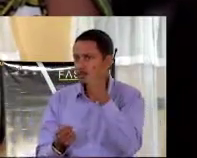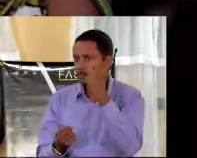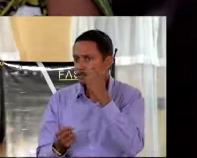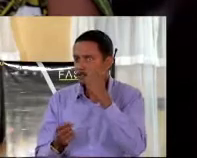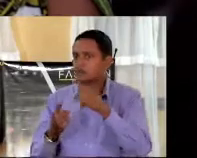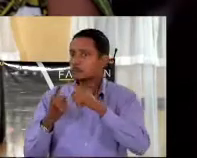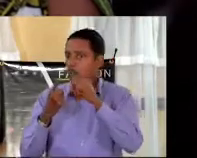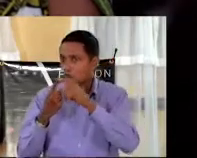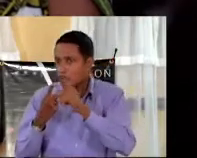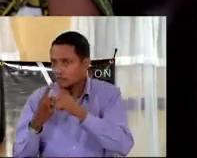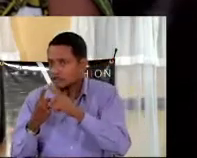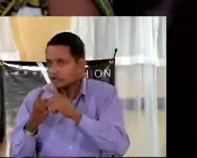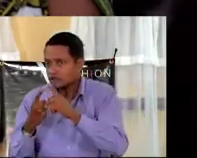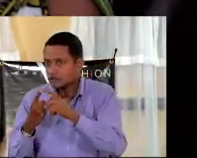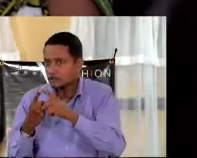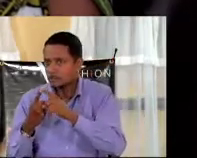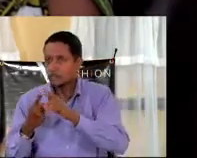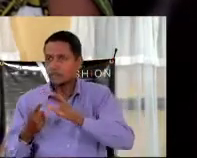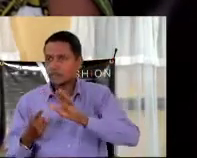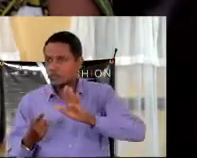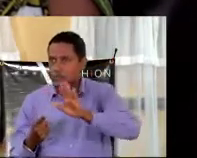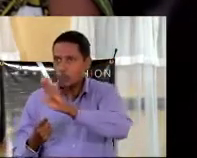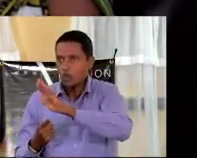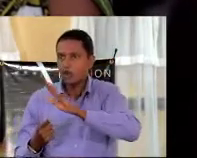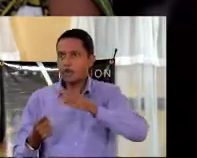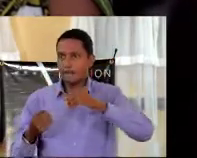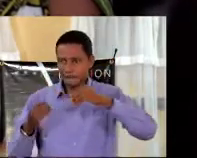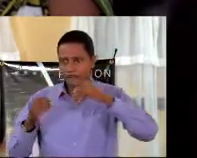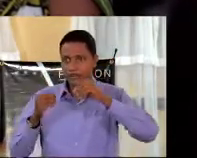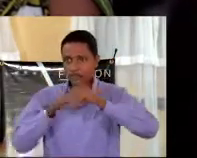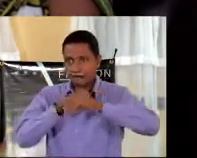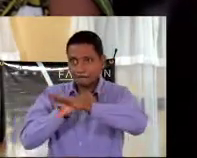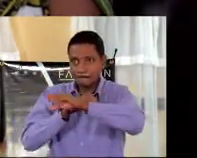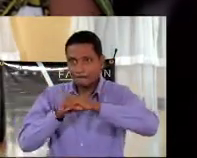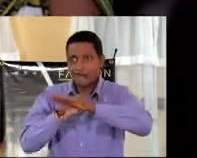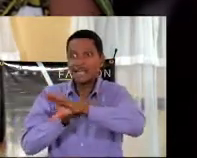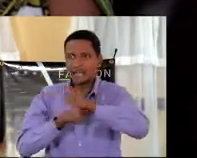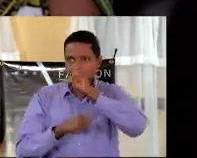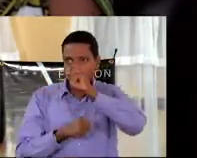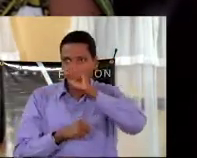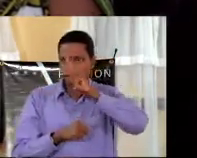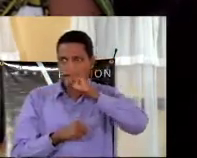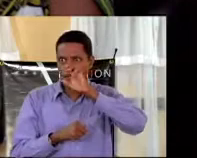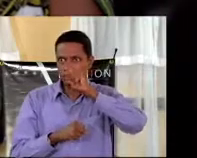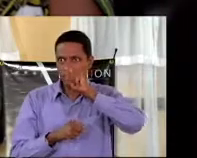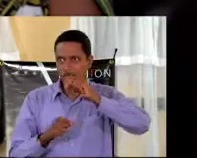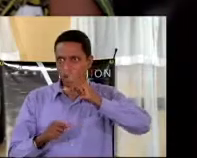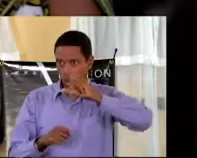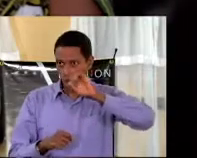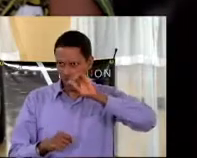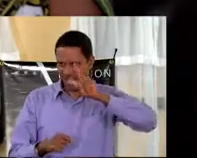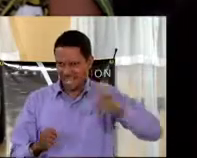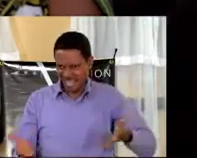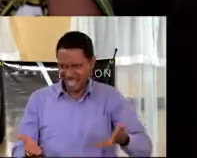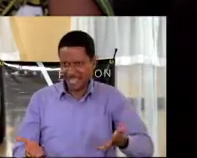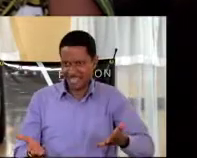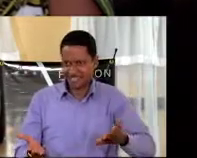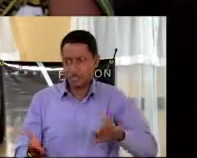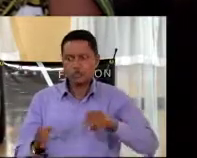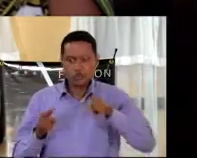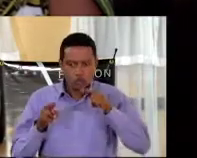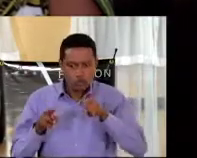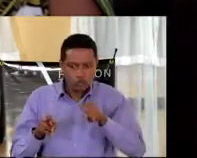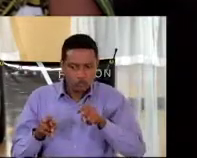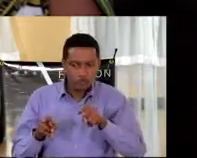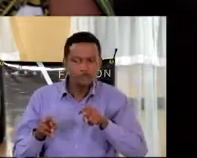at the local market as a very important market, right? But understand the factors that affect you operating in the